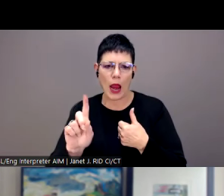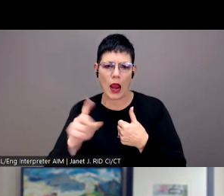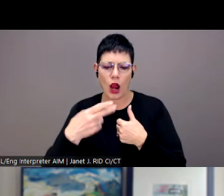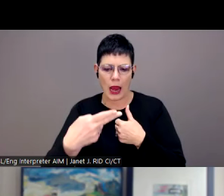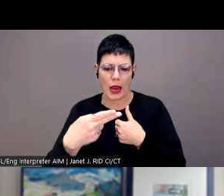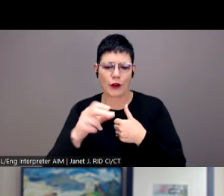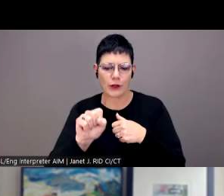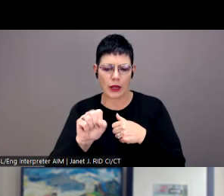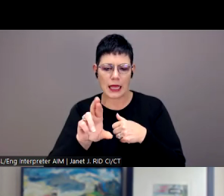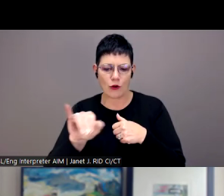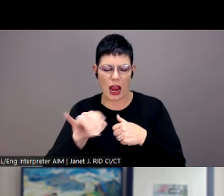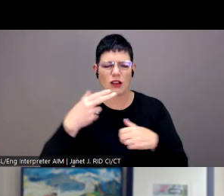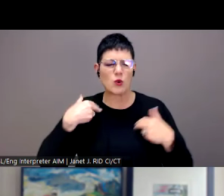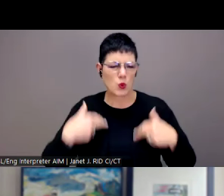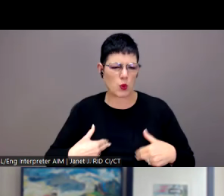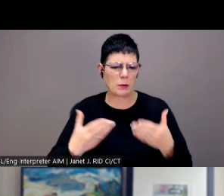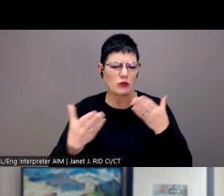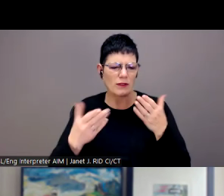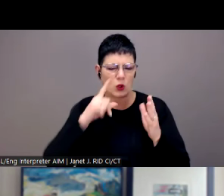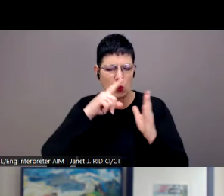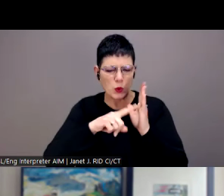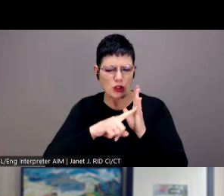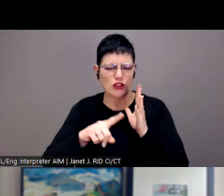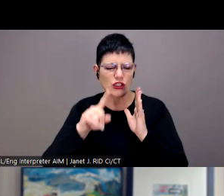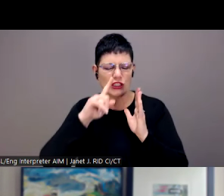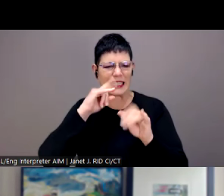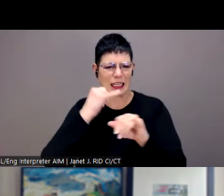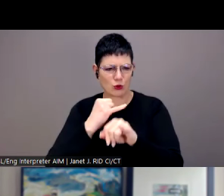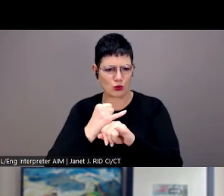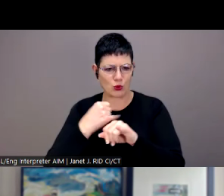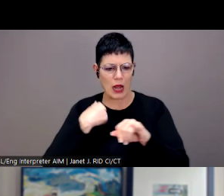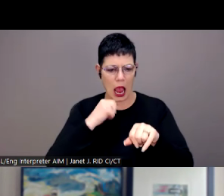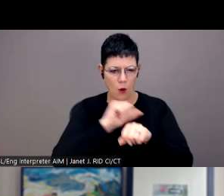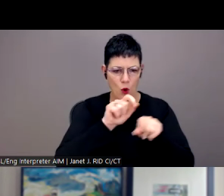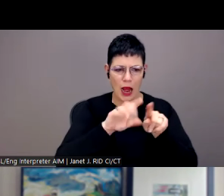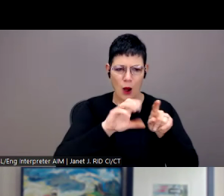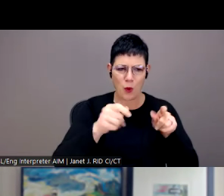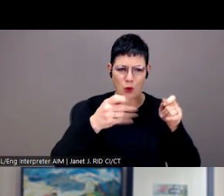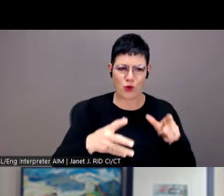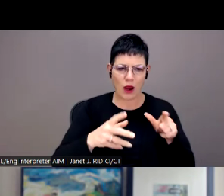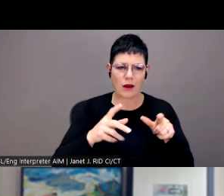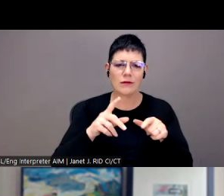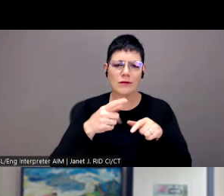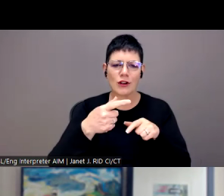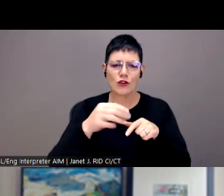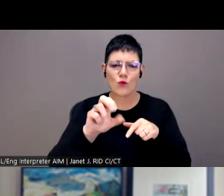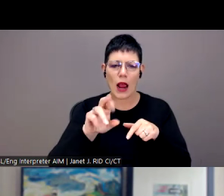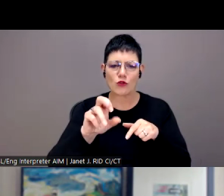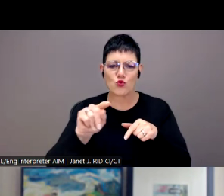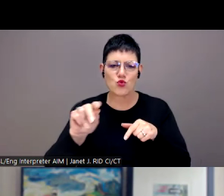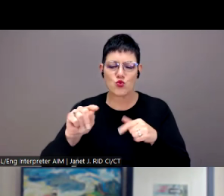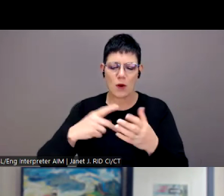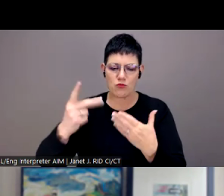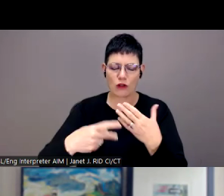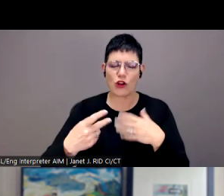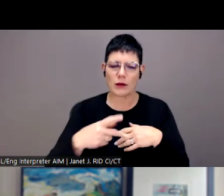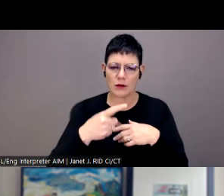Services Research Institute, where I work as co-director of the Grassroots Project. My name is